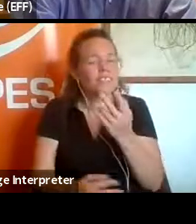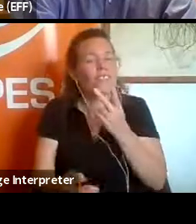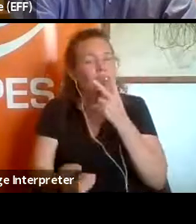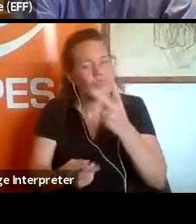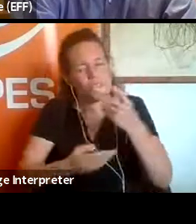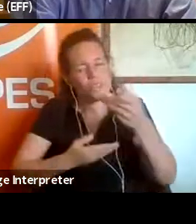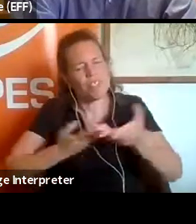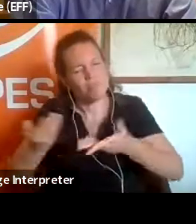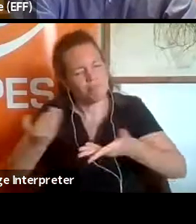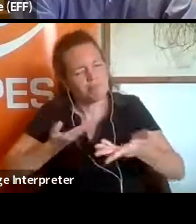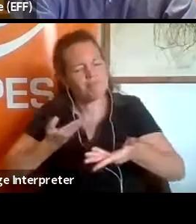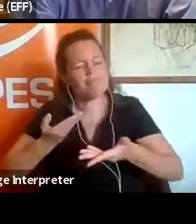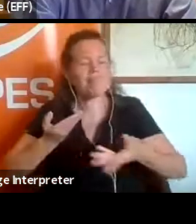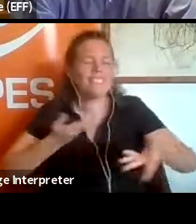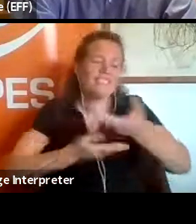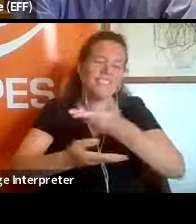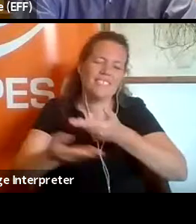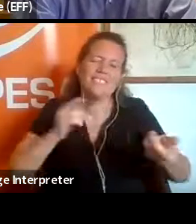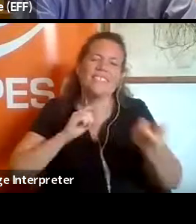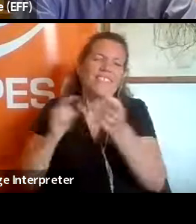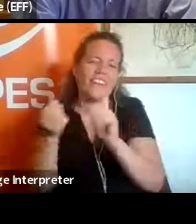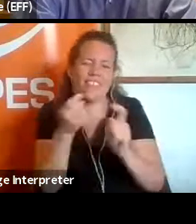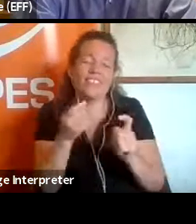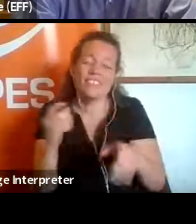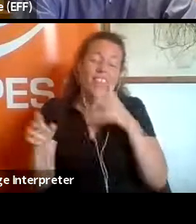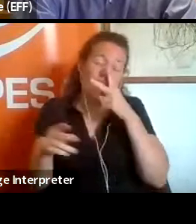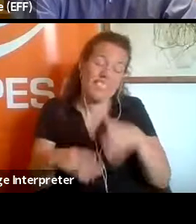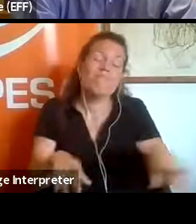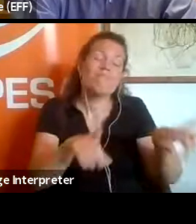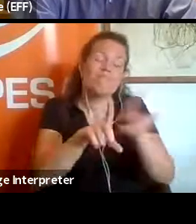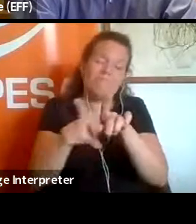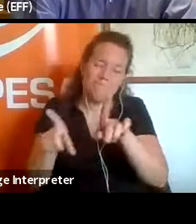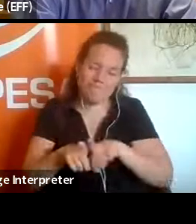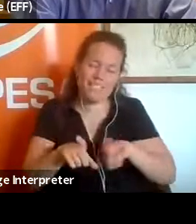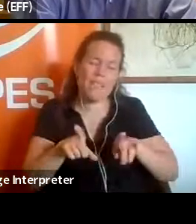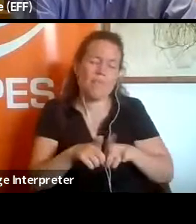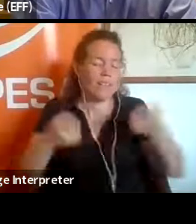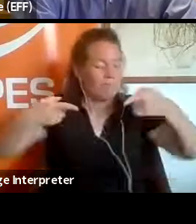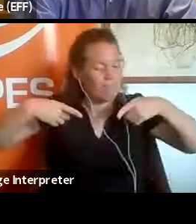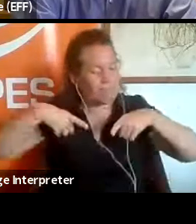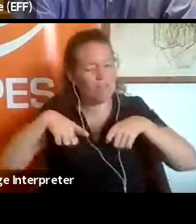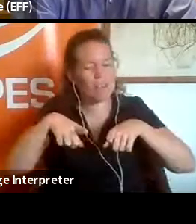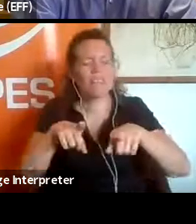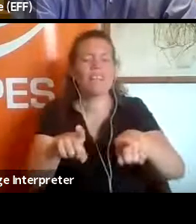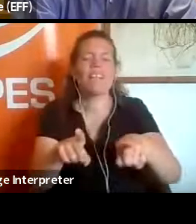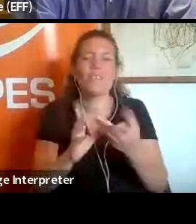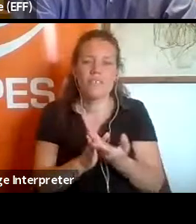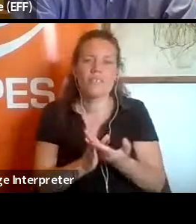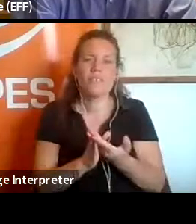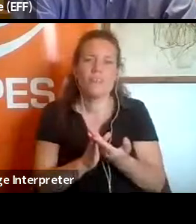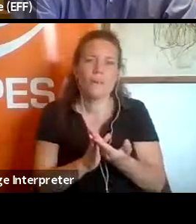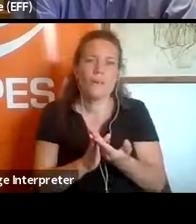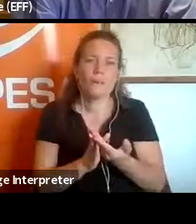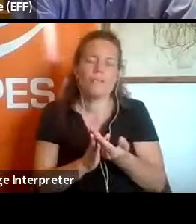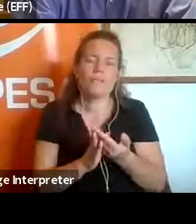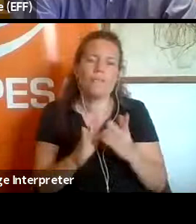dialogue and see the similarities and draw parallels, considering the inputs